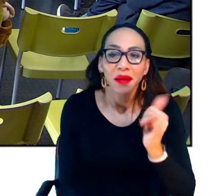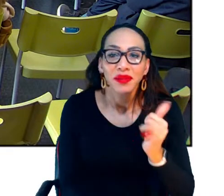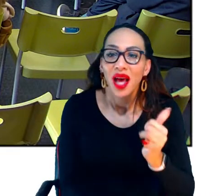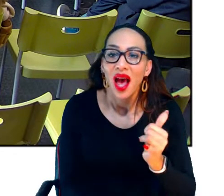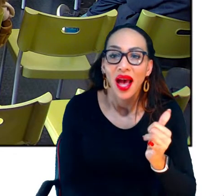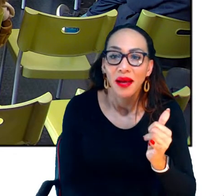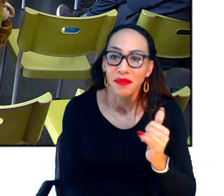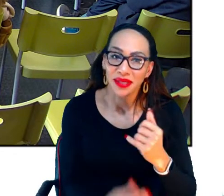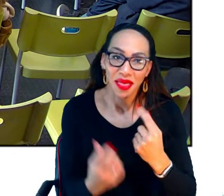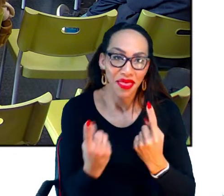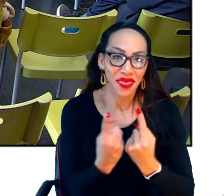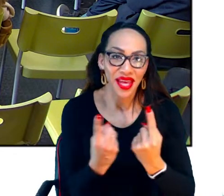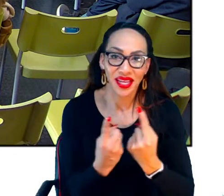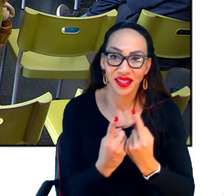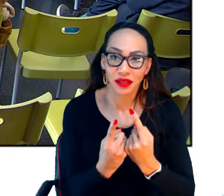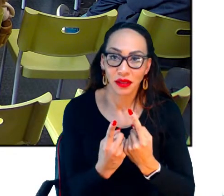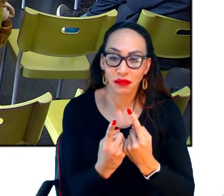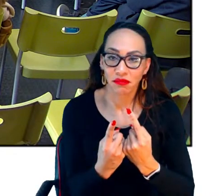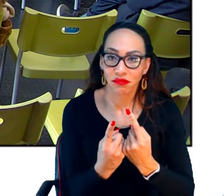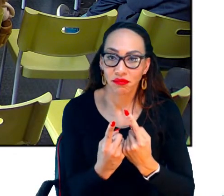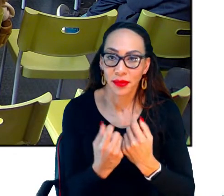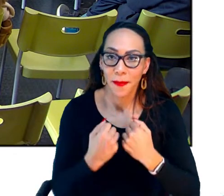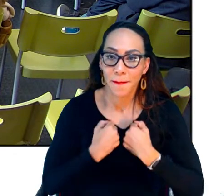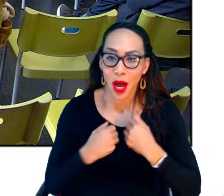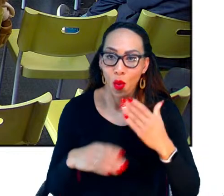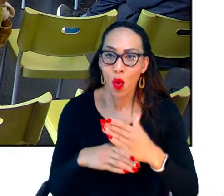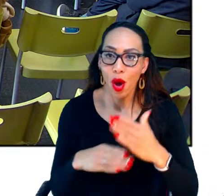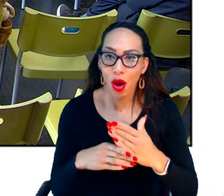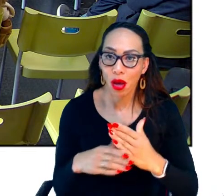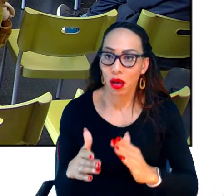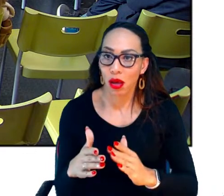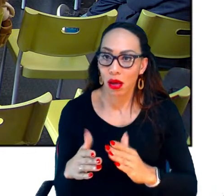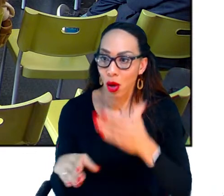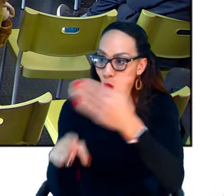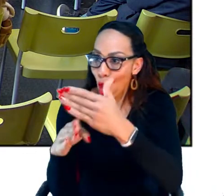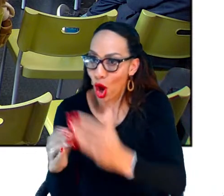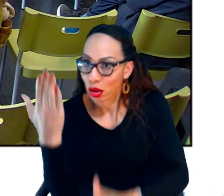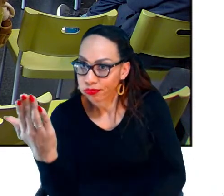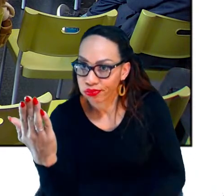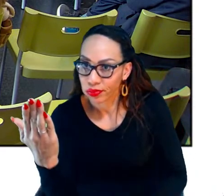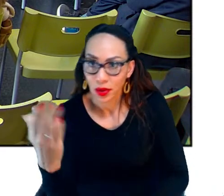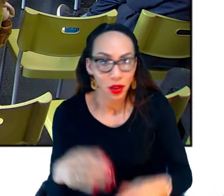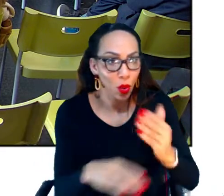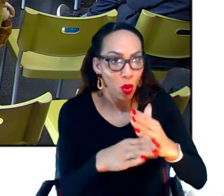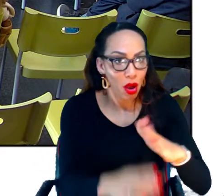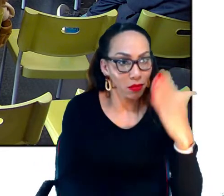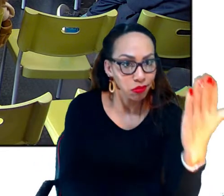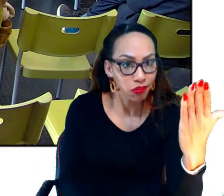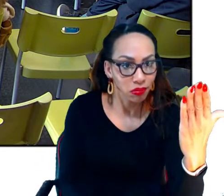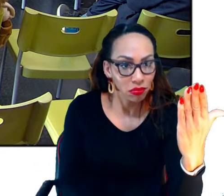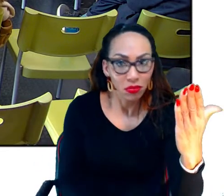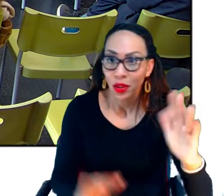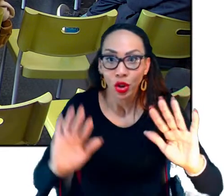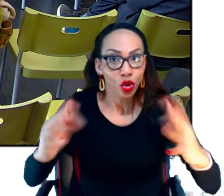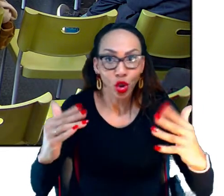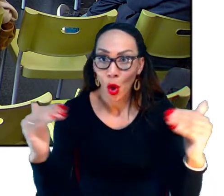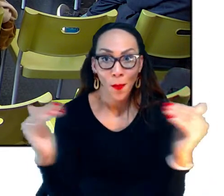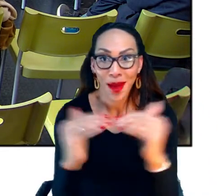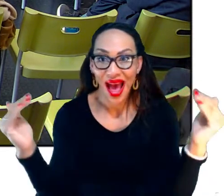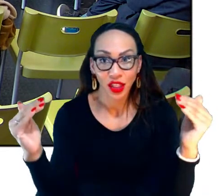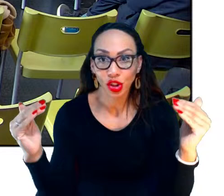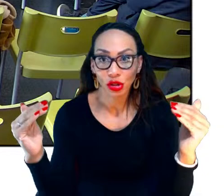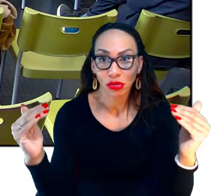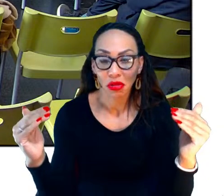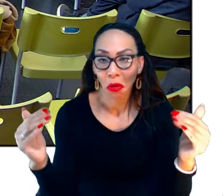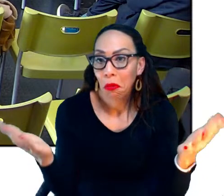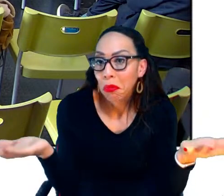part of my creative process in a way. So it's kind of embracing that things don't always match up. So there's not